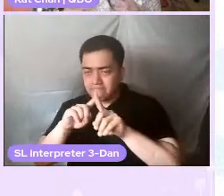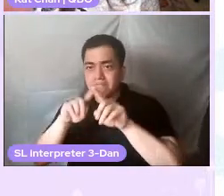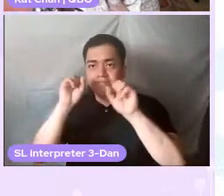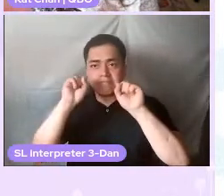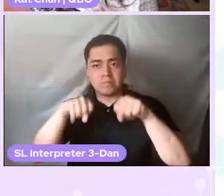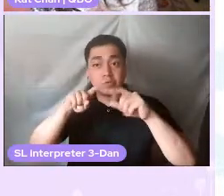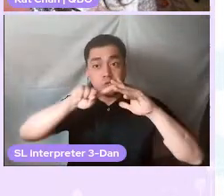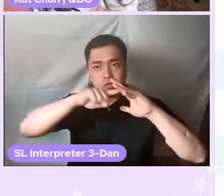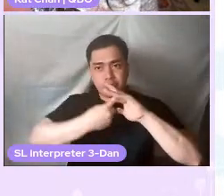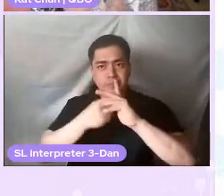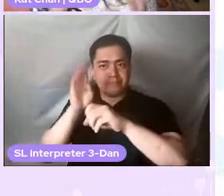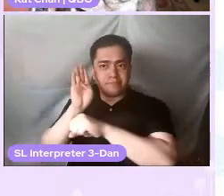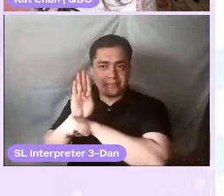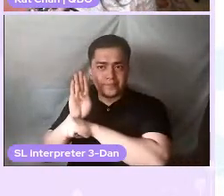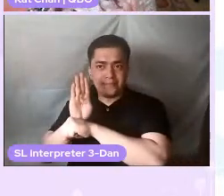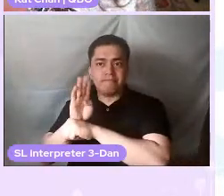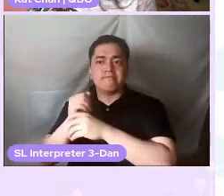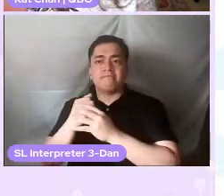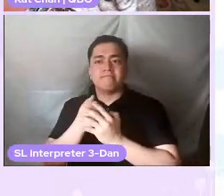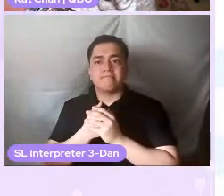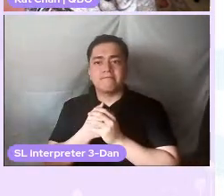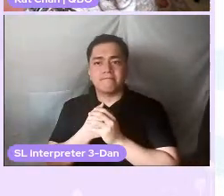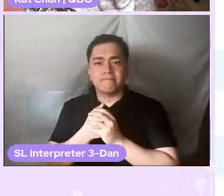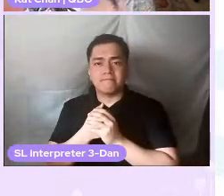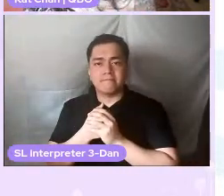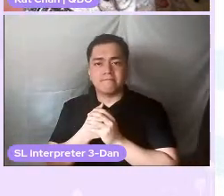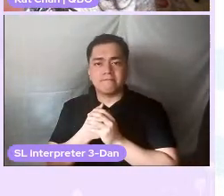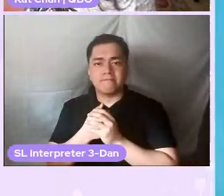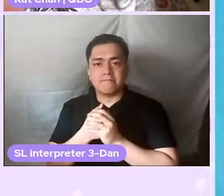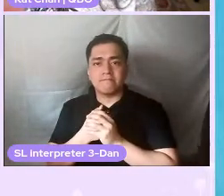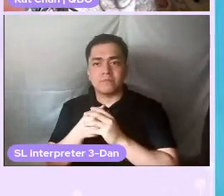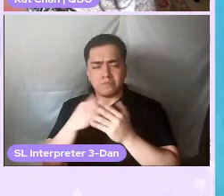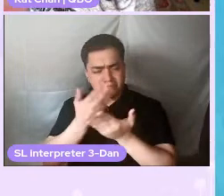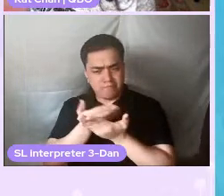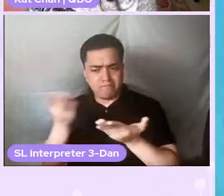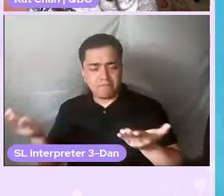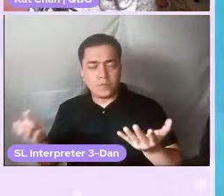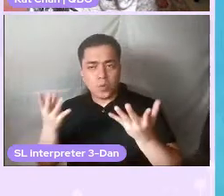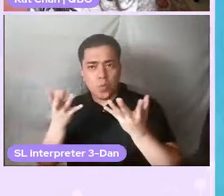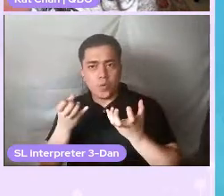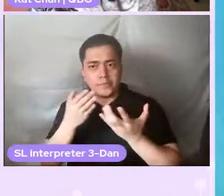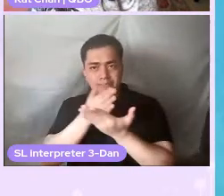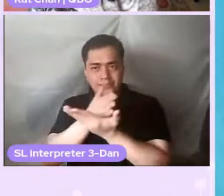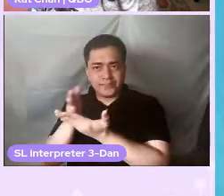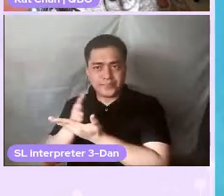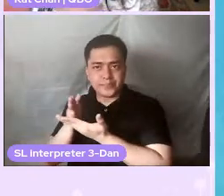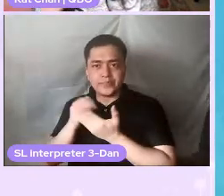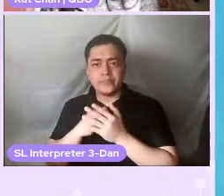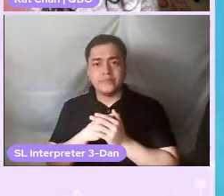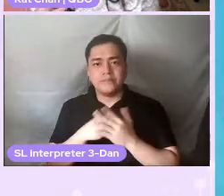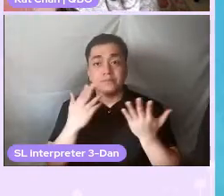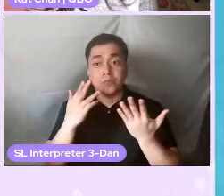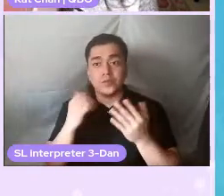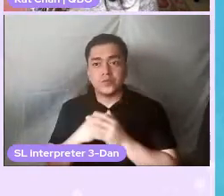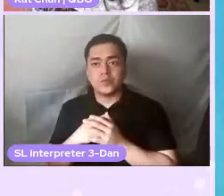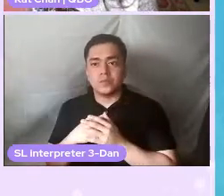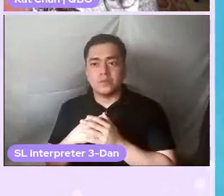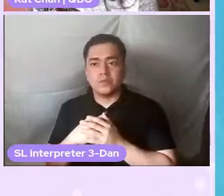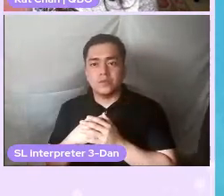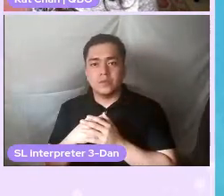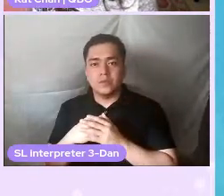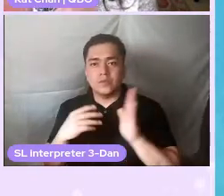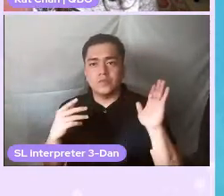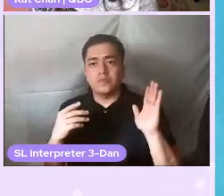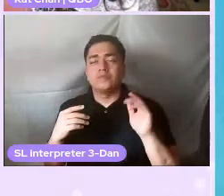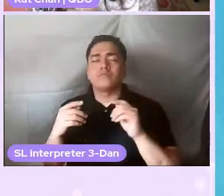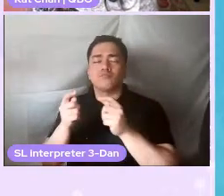from the business itself, right? And those are some of the things that we like to do at Kubo. And our vision really is, again, through bayanihan, through